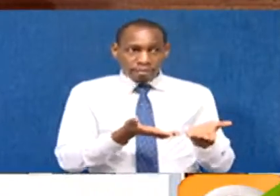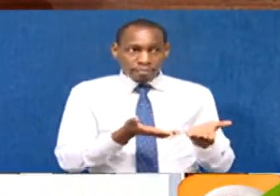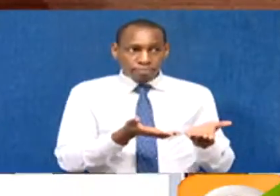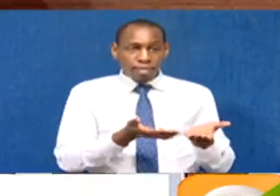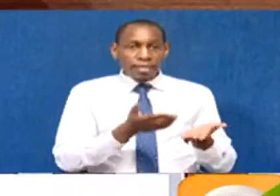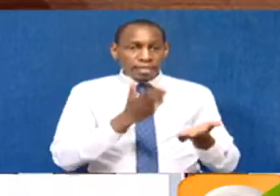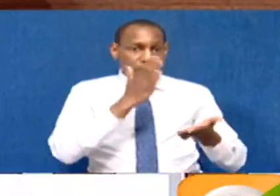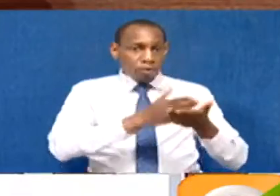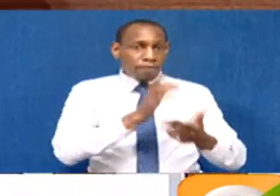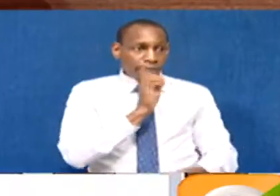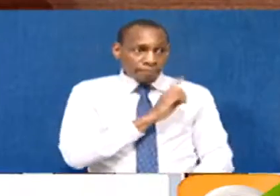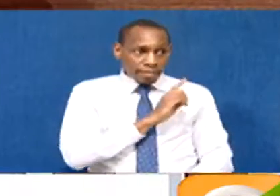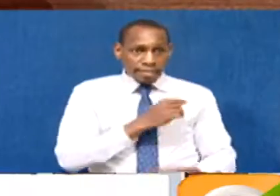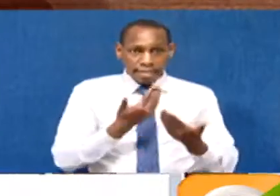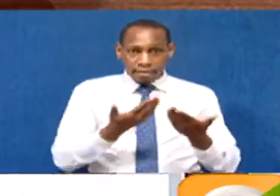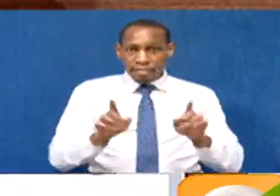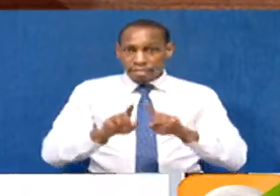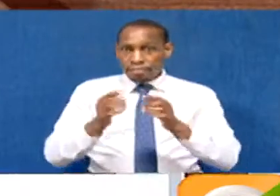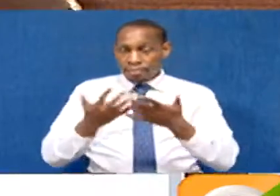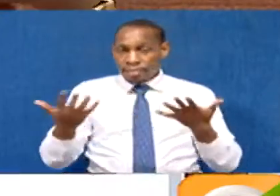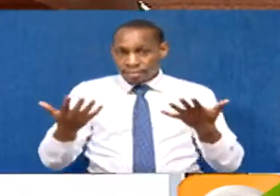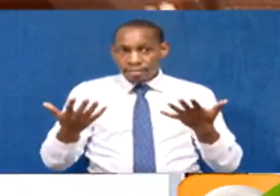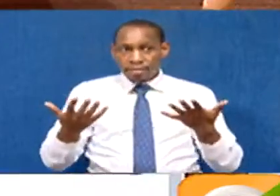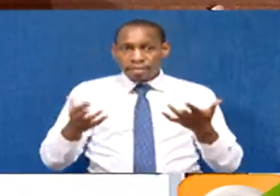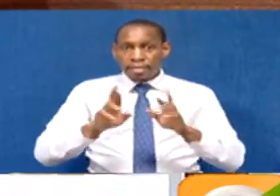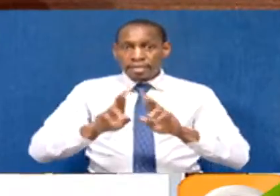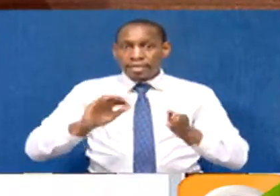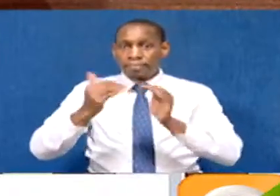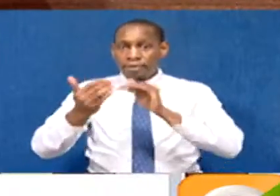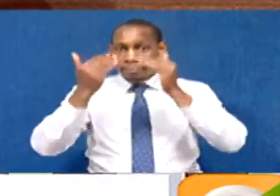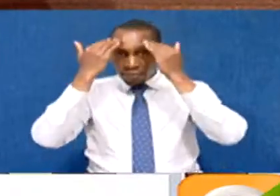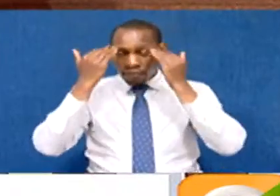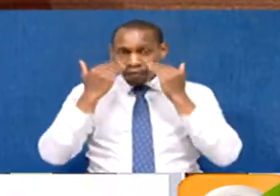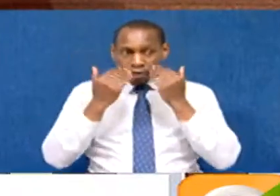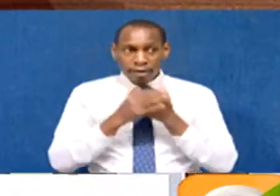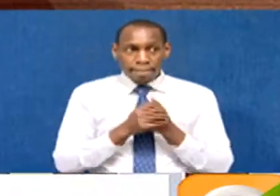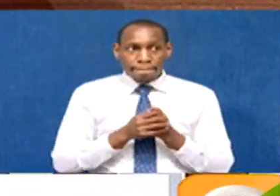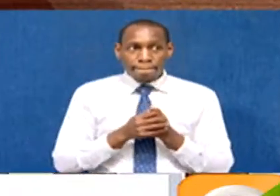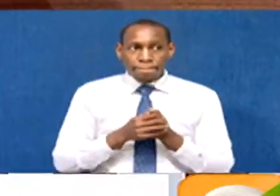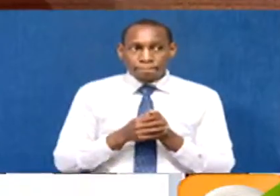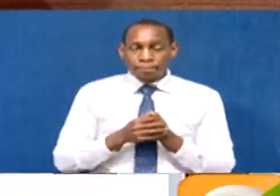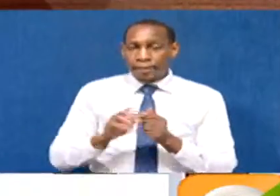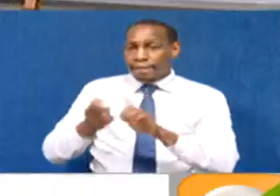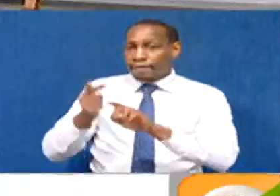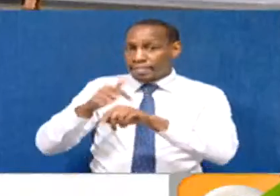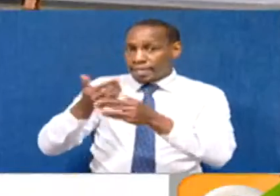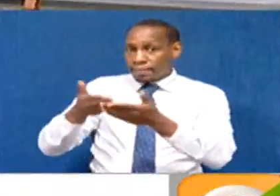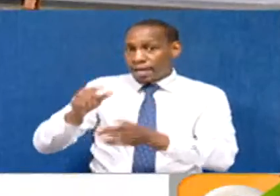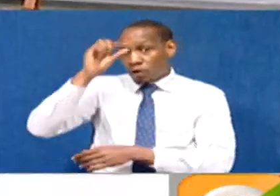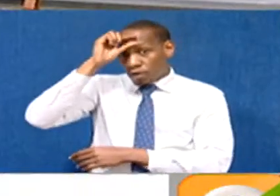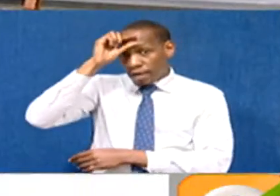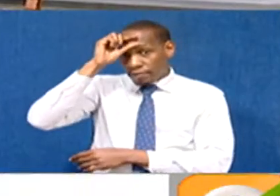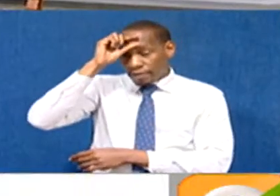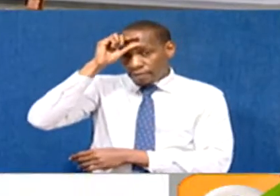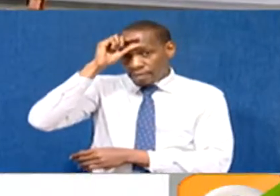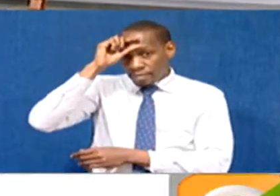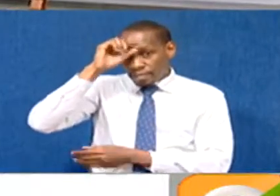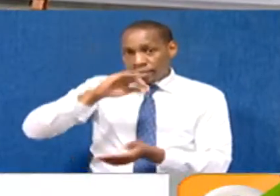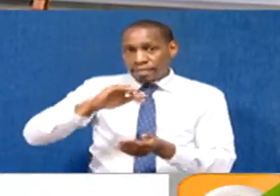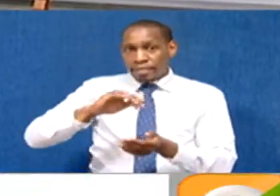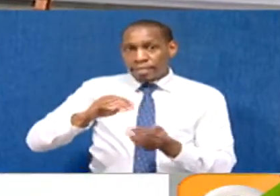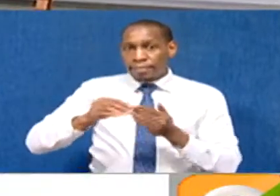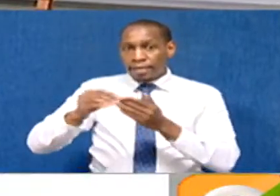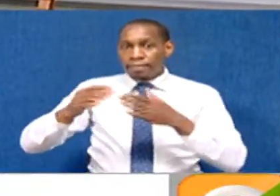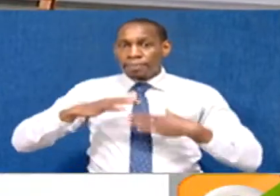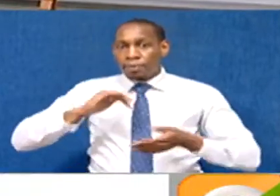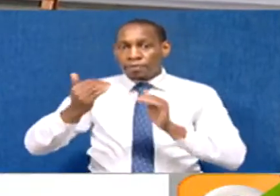have substantiated by things that are already in court or elsewhere. Gladys, is it the first time a government has taken people to court? You know,